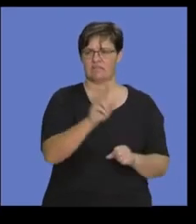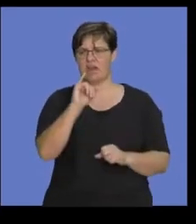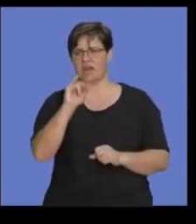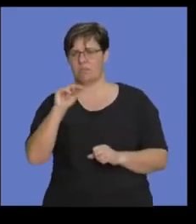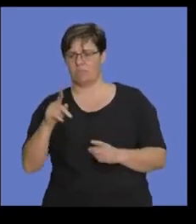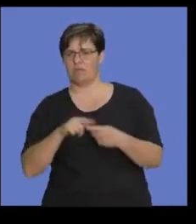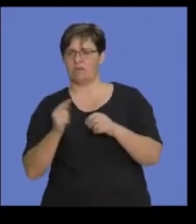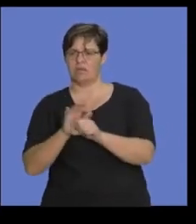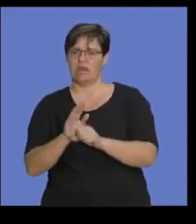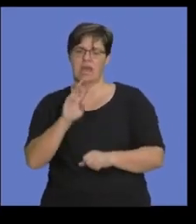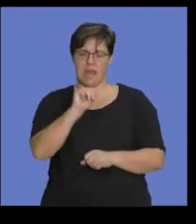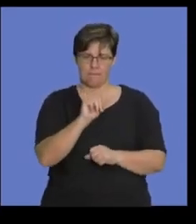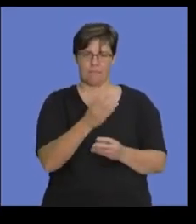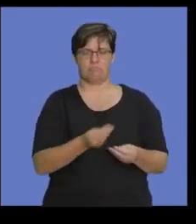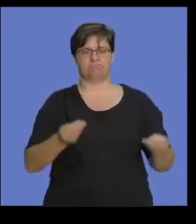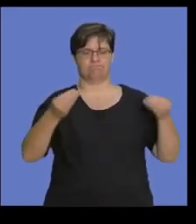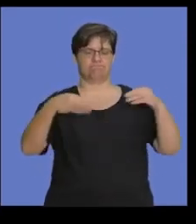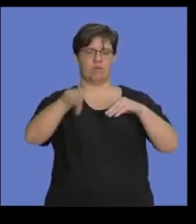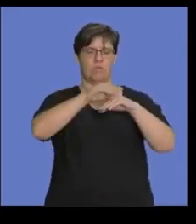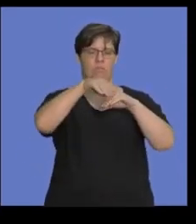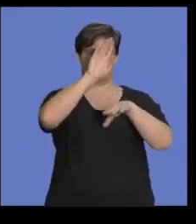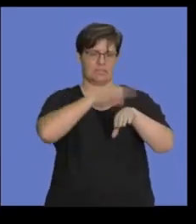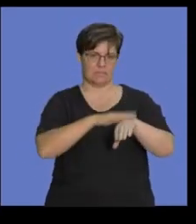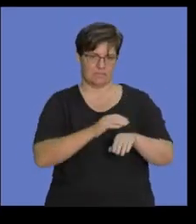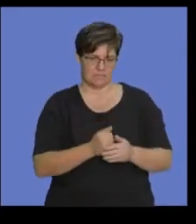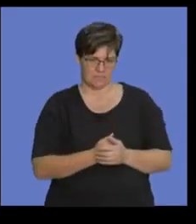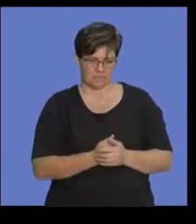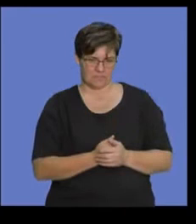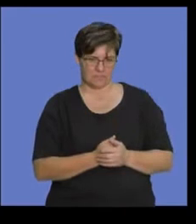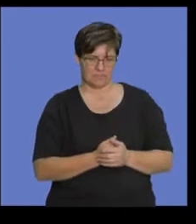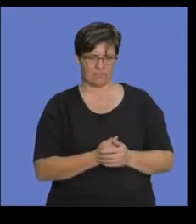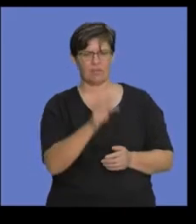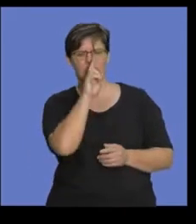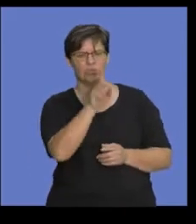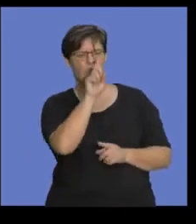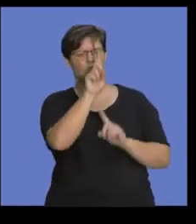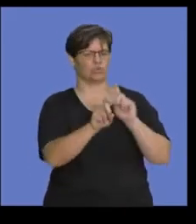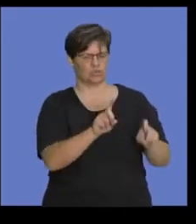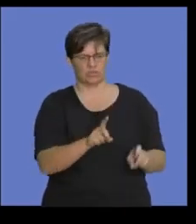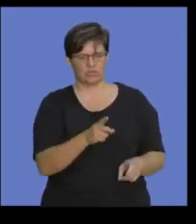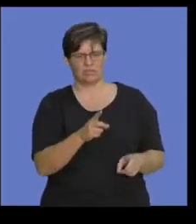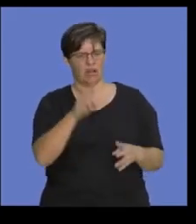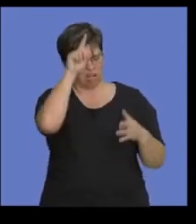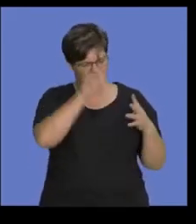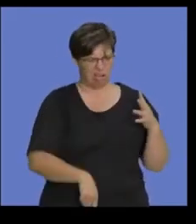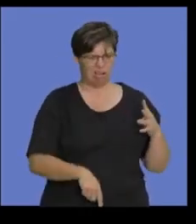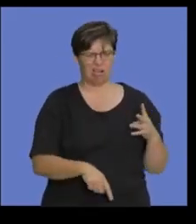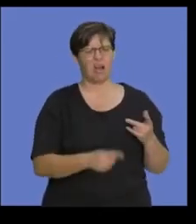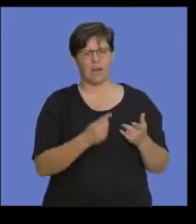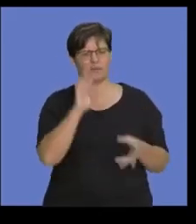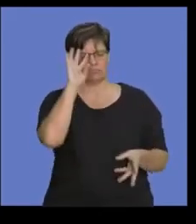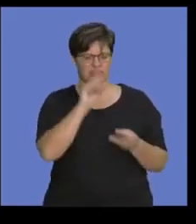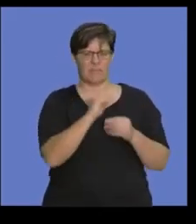M is the compounding period. Now, let's just look at a few questions and see exactly what all of